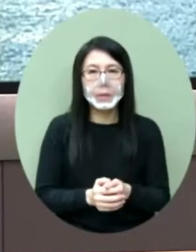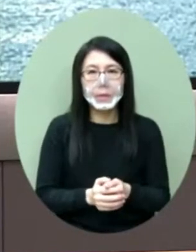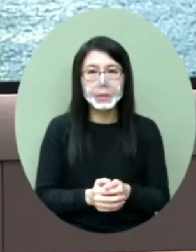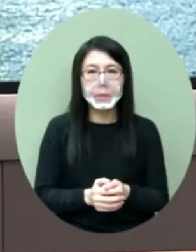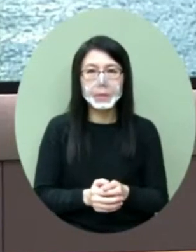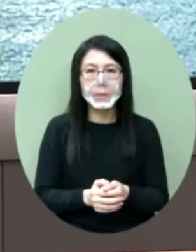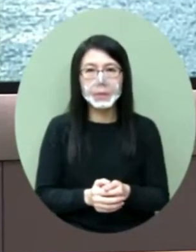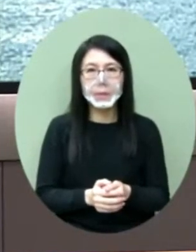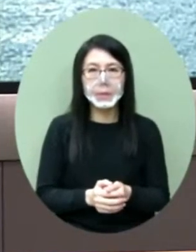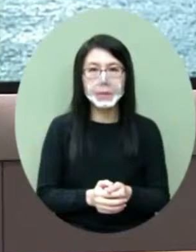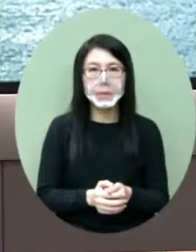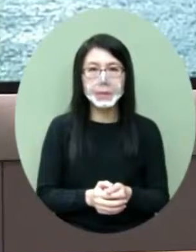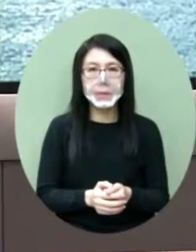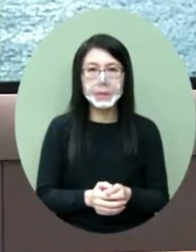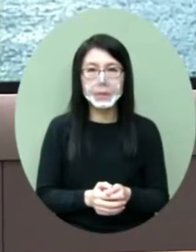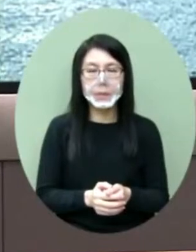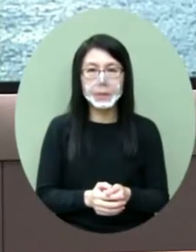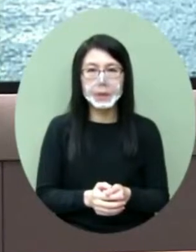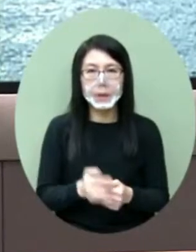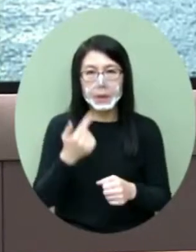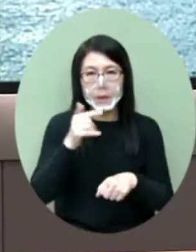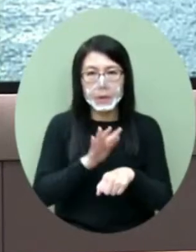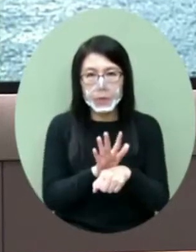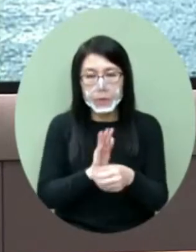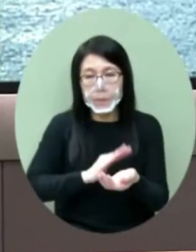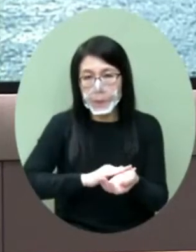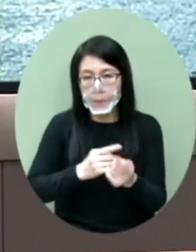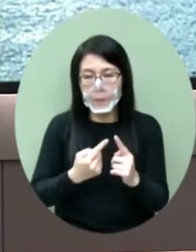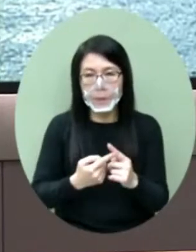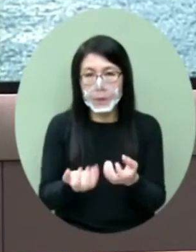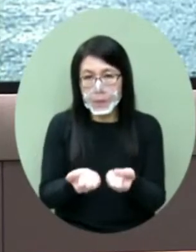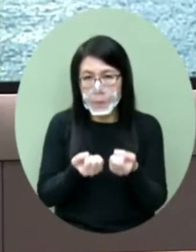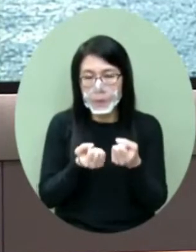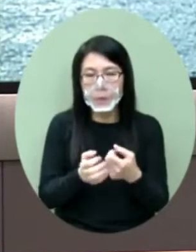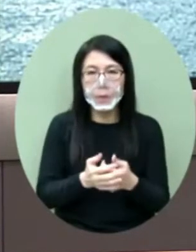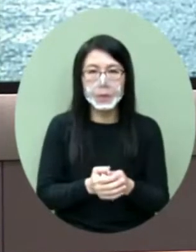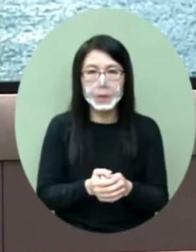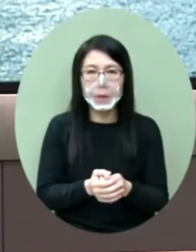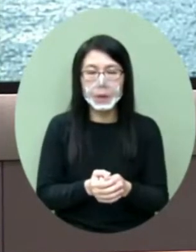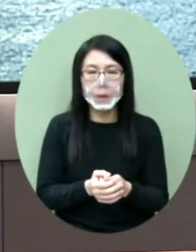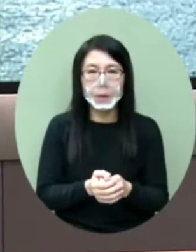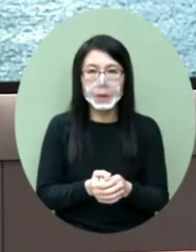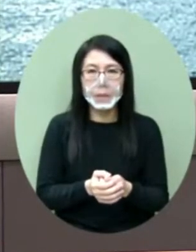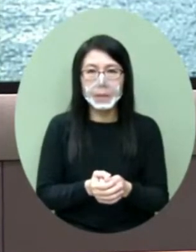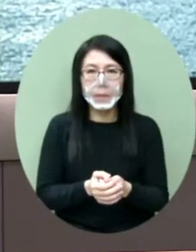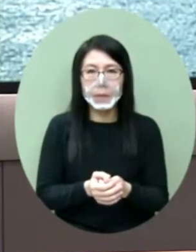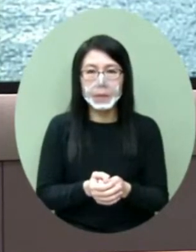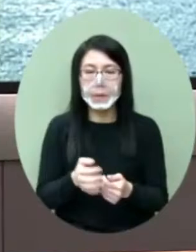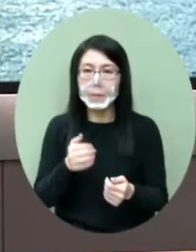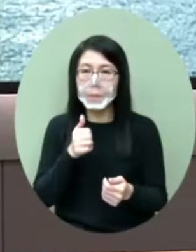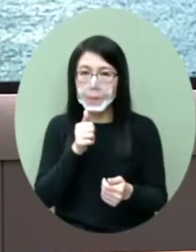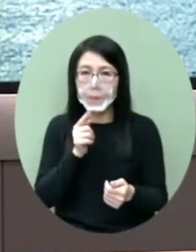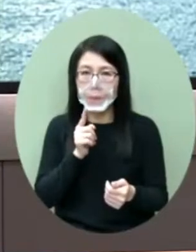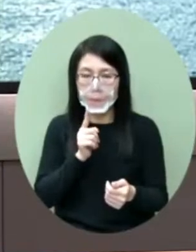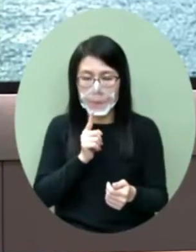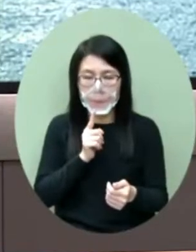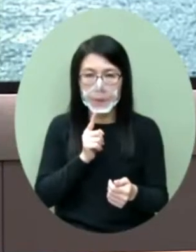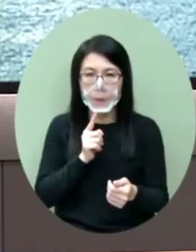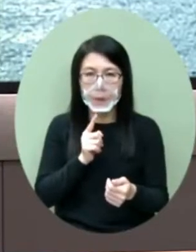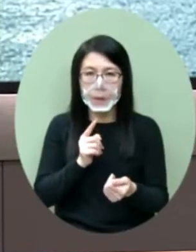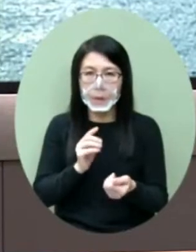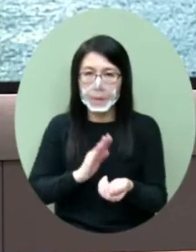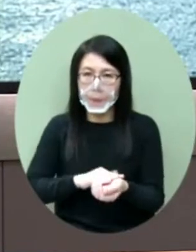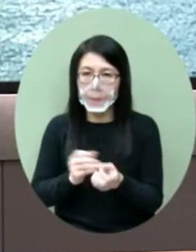same time, the parents stay with the kids. So that's why a very difficult situation at that time. So as the demand